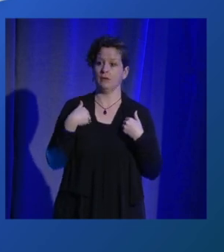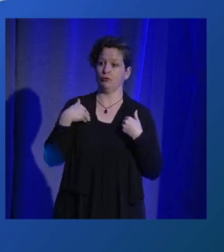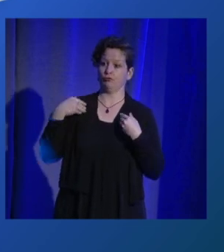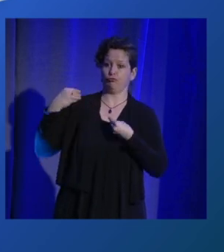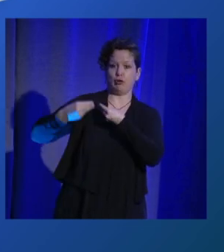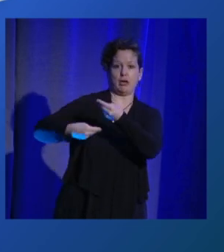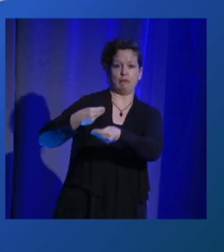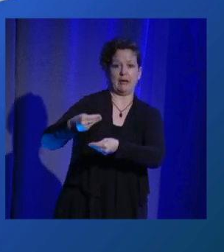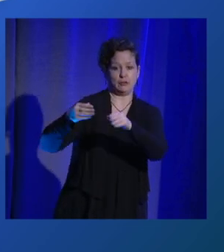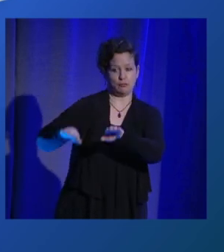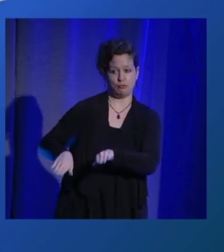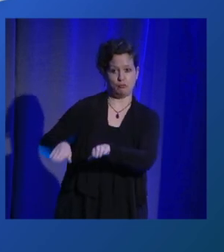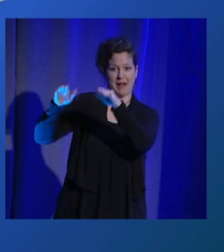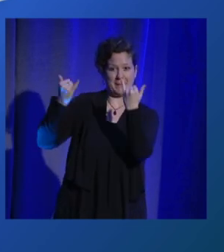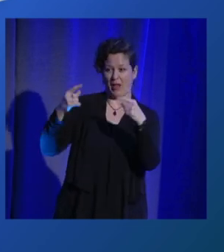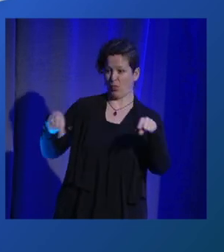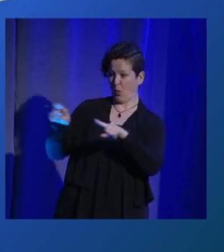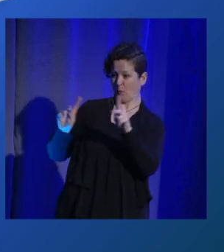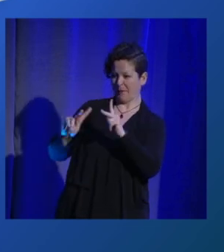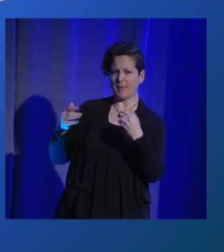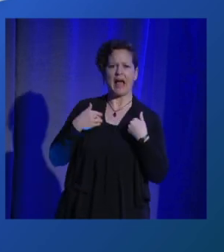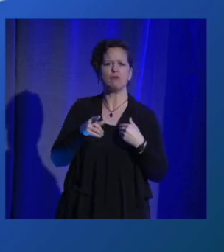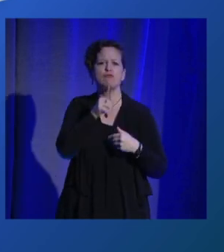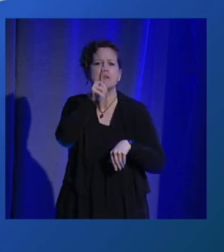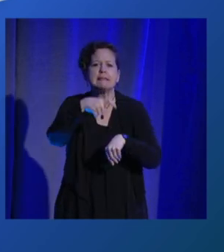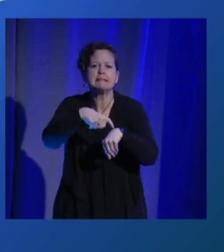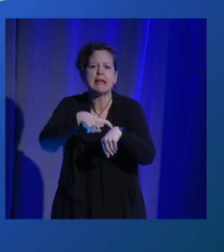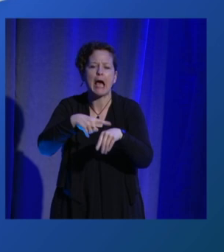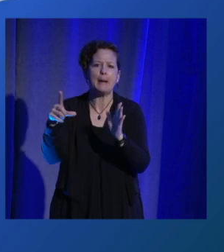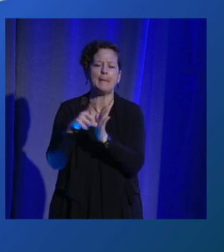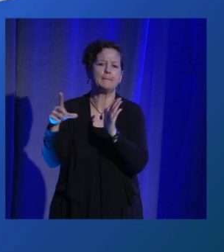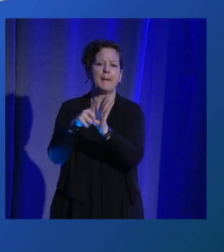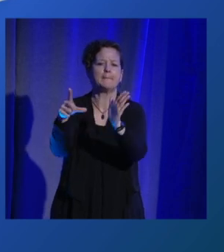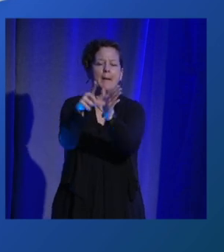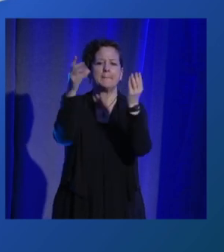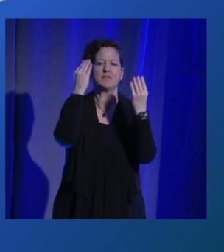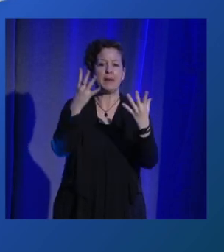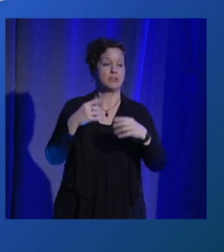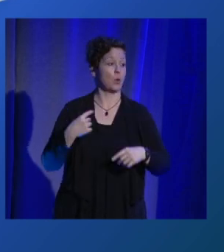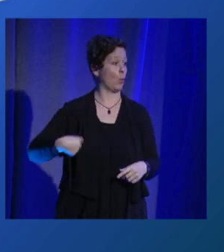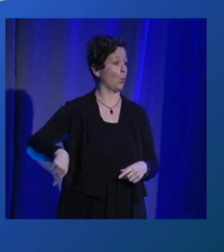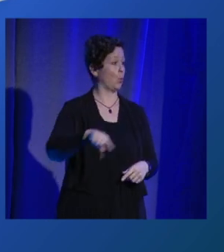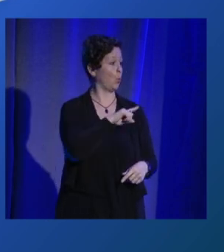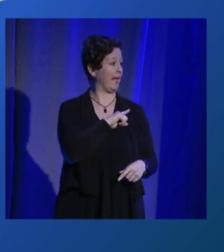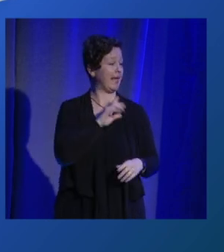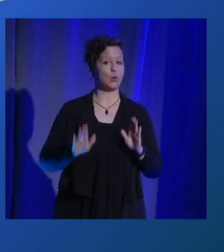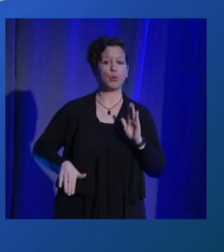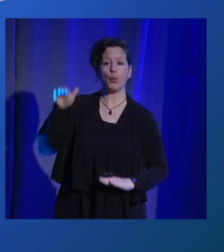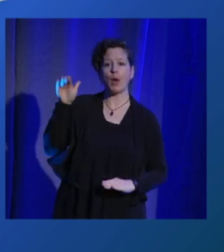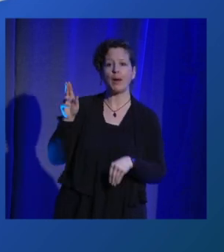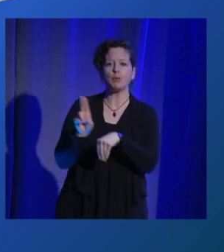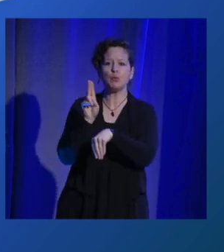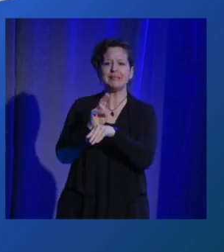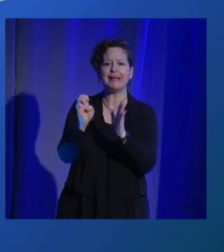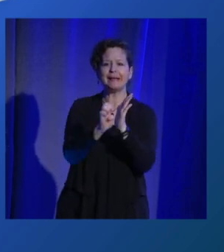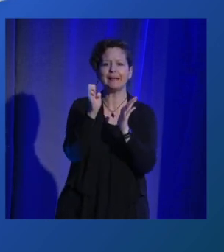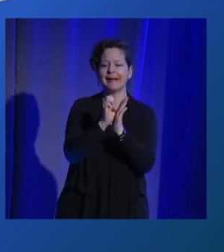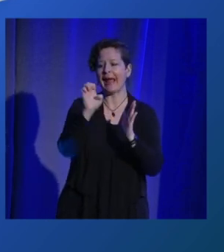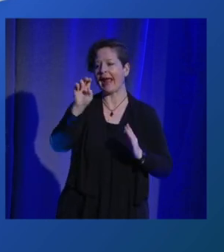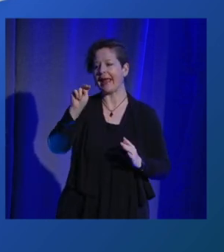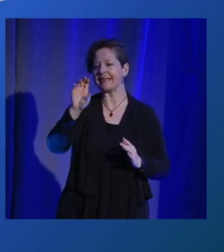realtime information right we all grew up with the encyclopedia Banica in the world